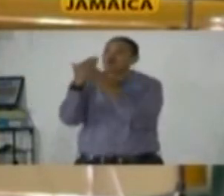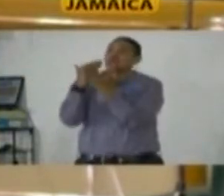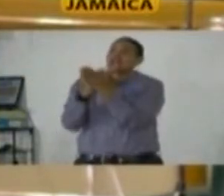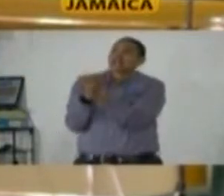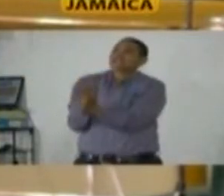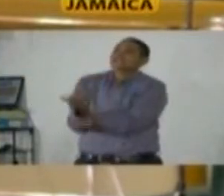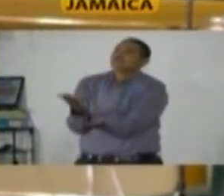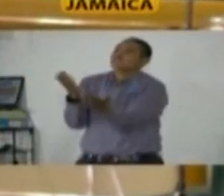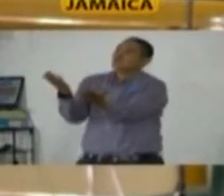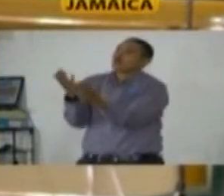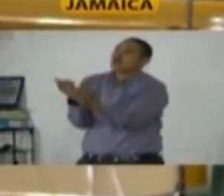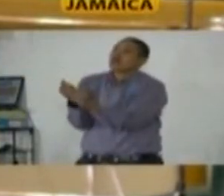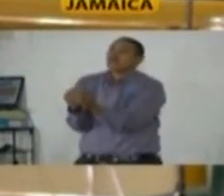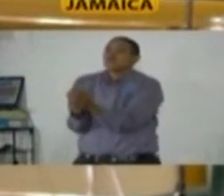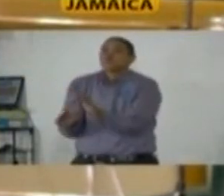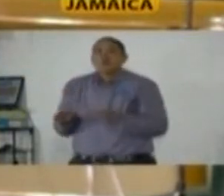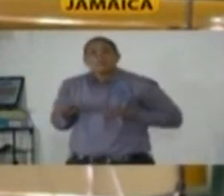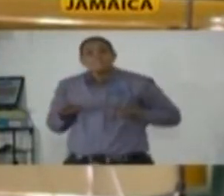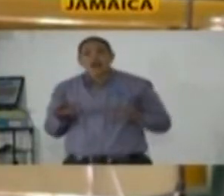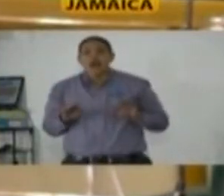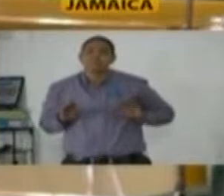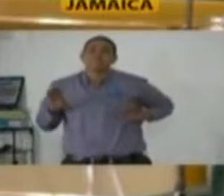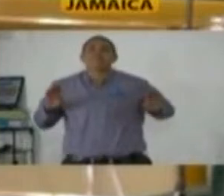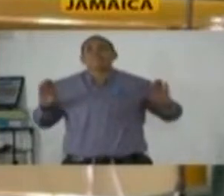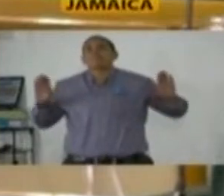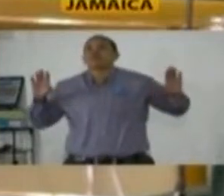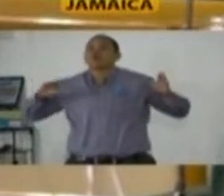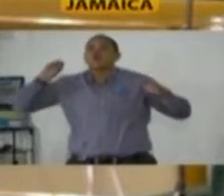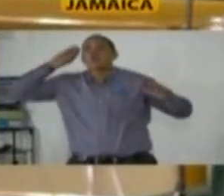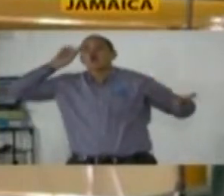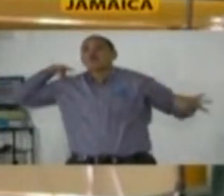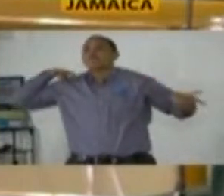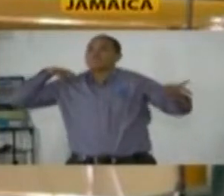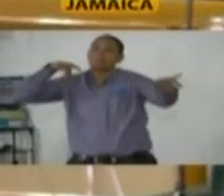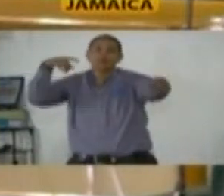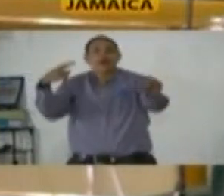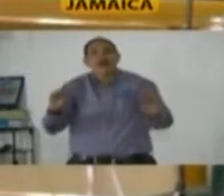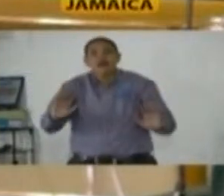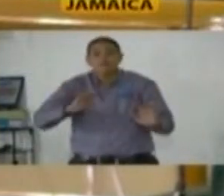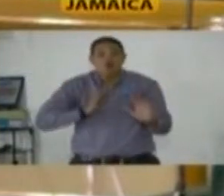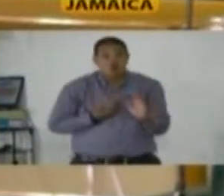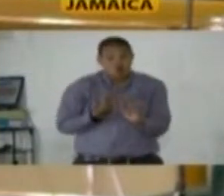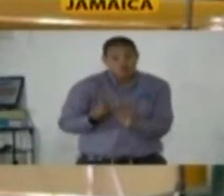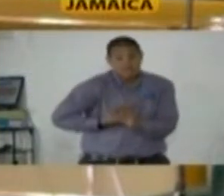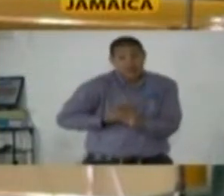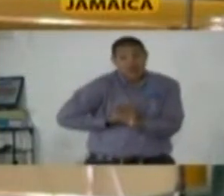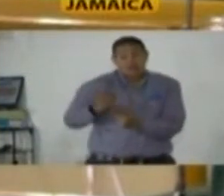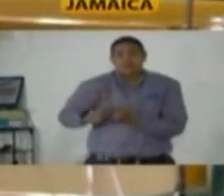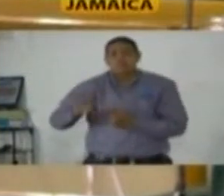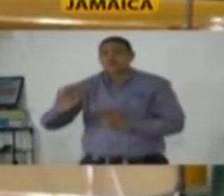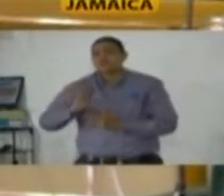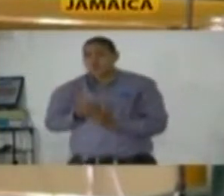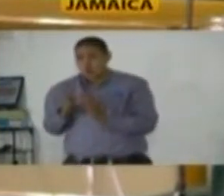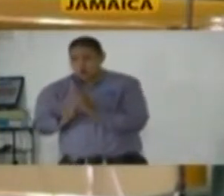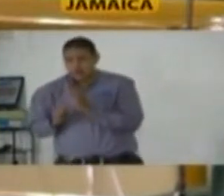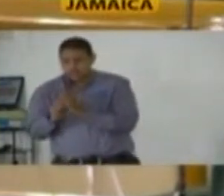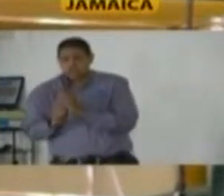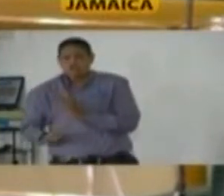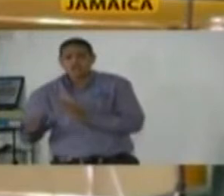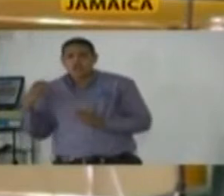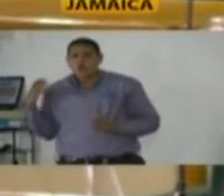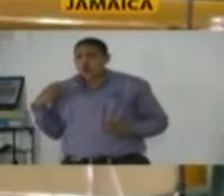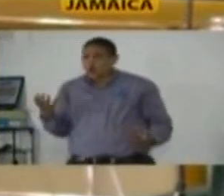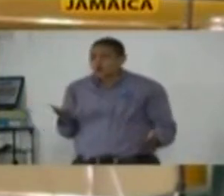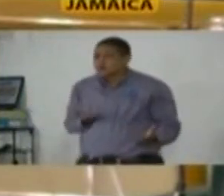towards getting the students back on their learning track. Our math and literacy coaches have